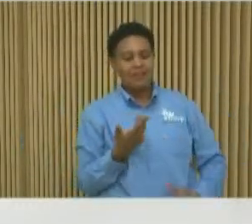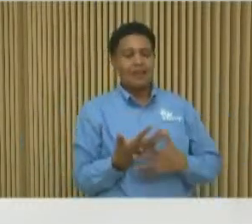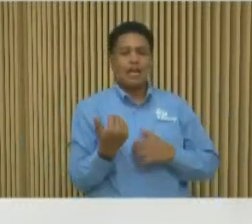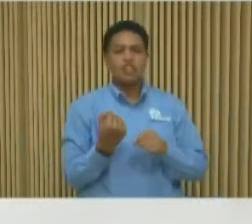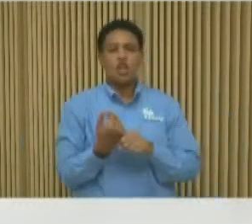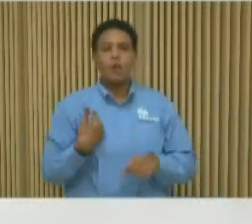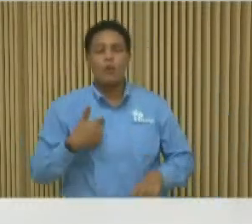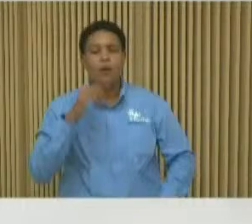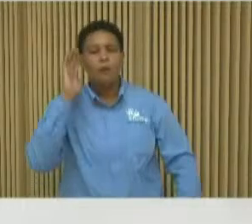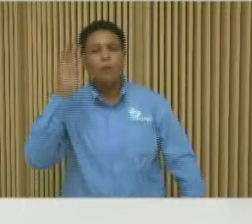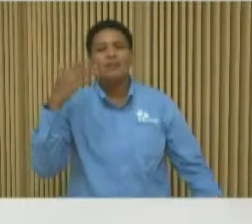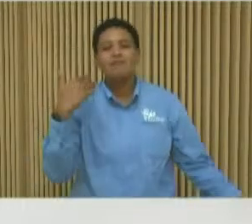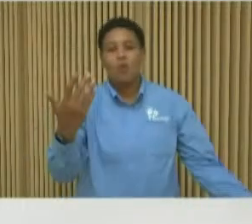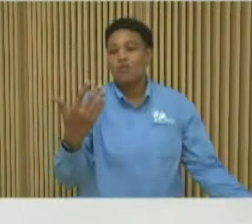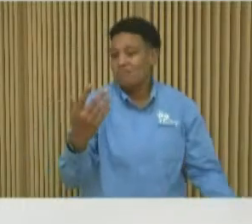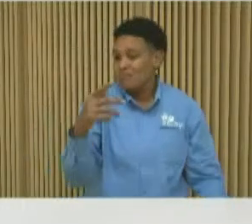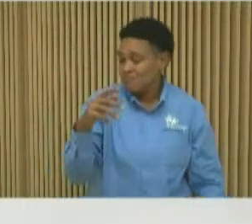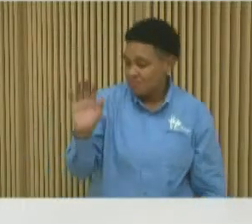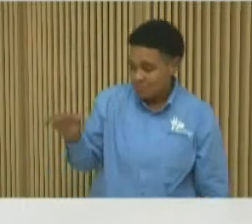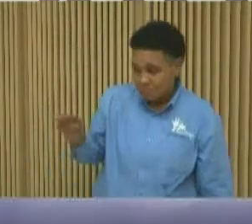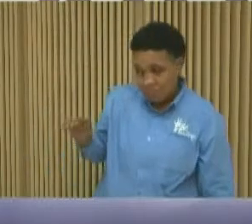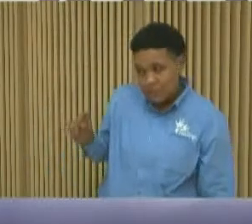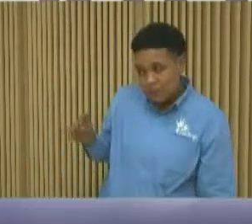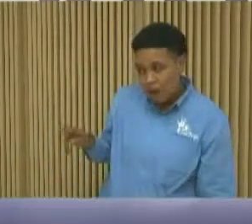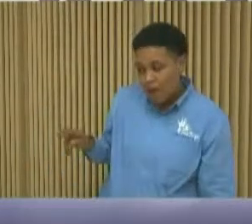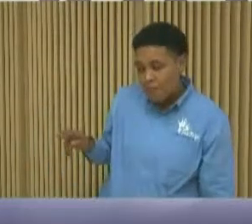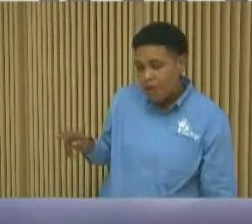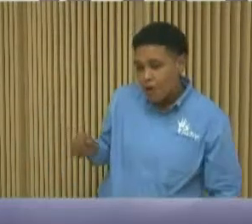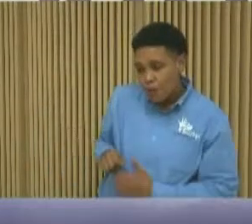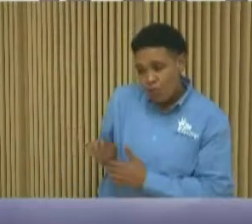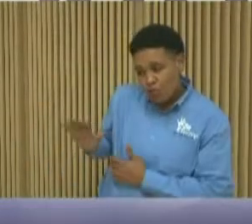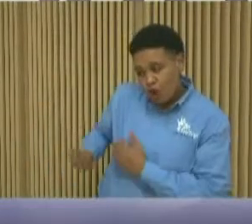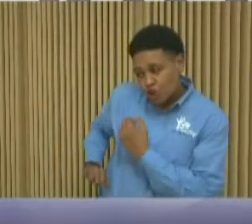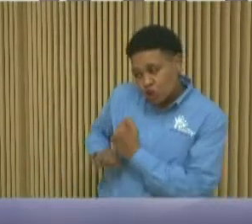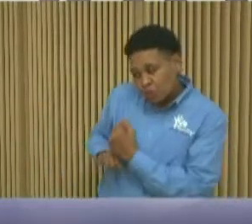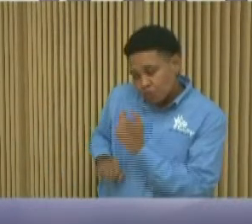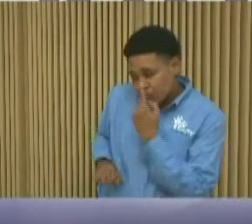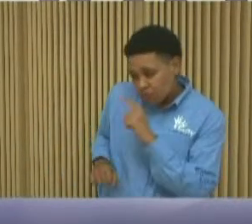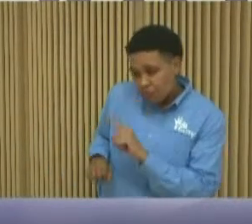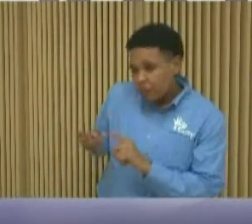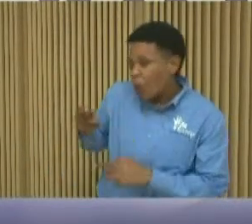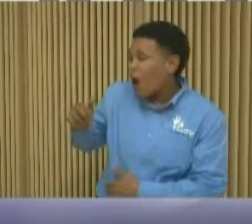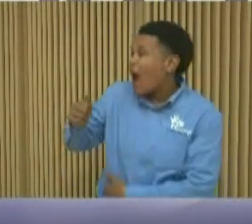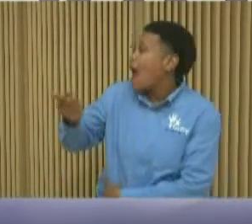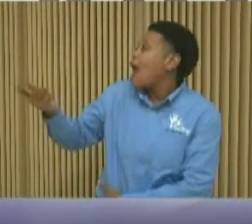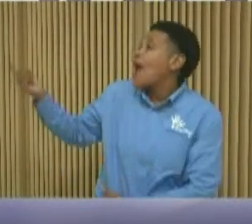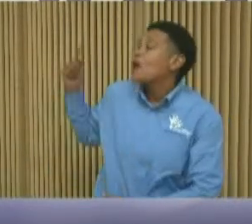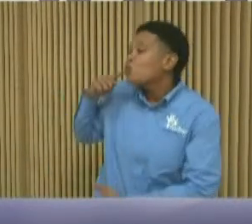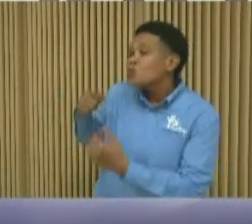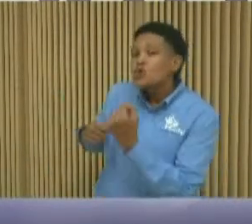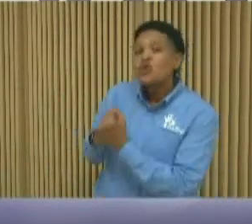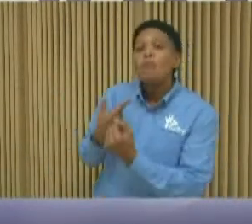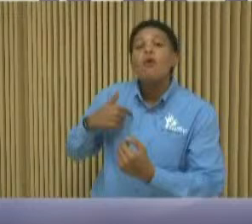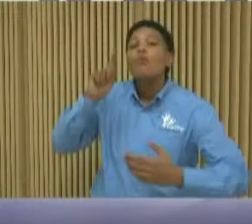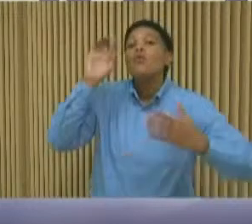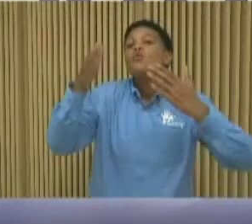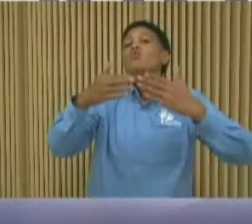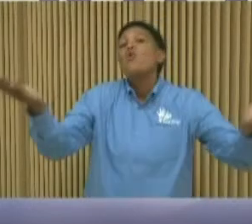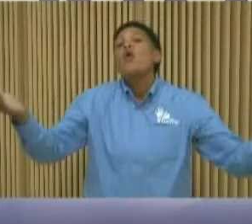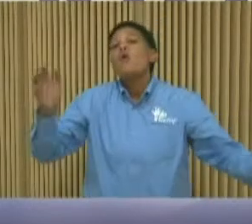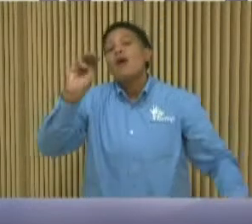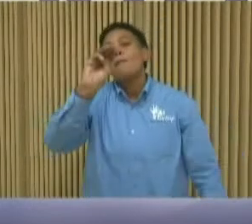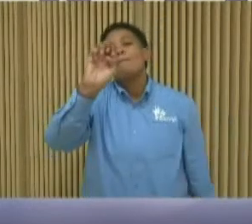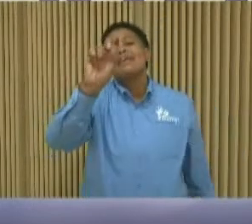are going to, Ms. Palmer, with your assistant or anybody else's assistant, we are going to roll out